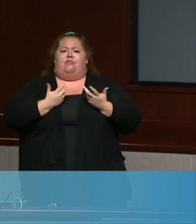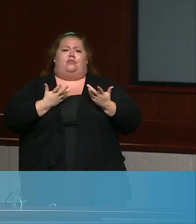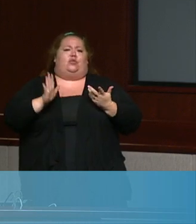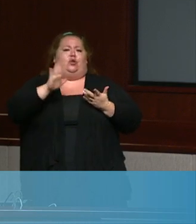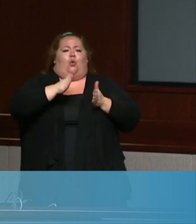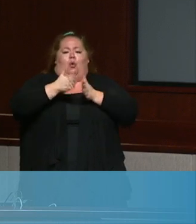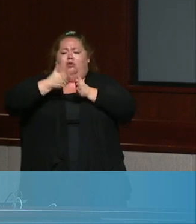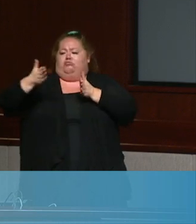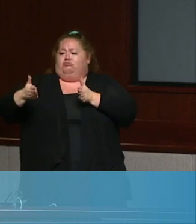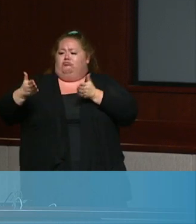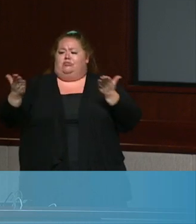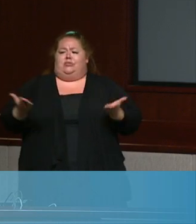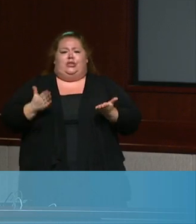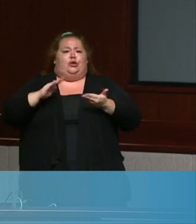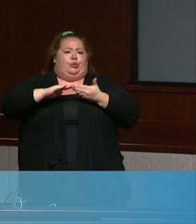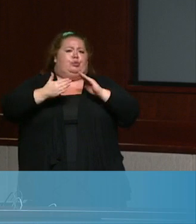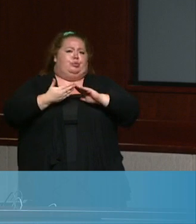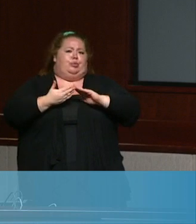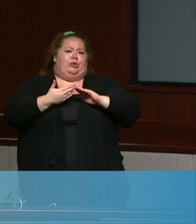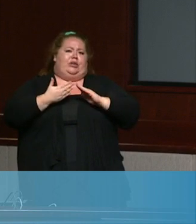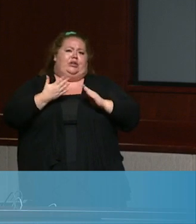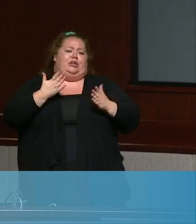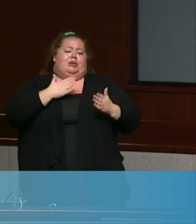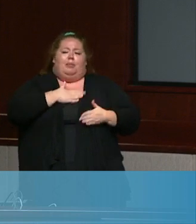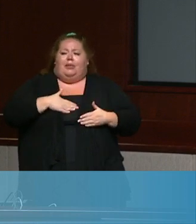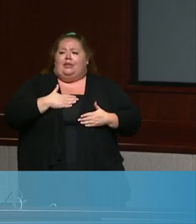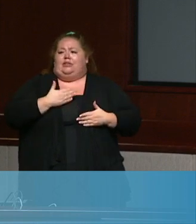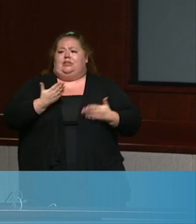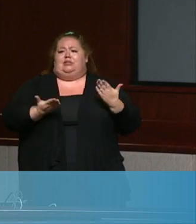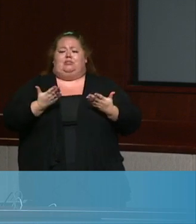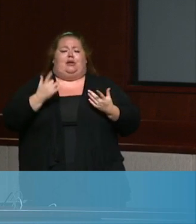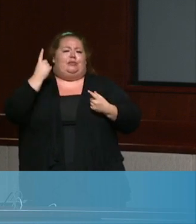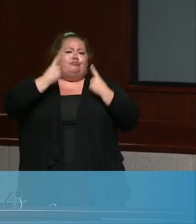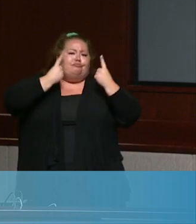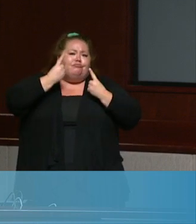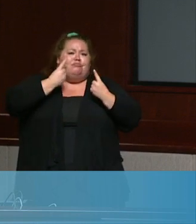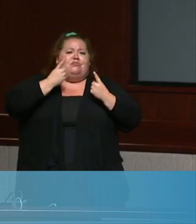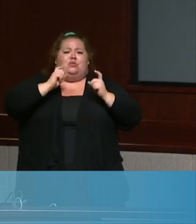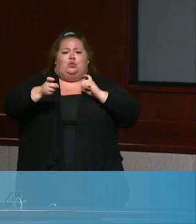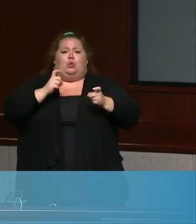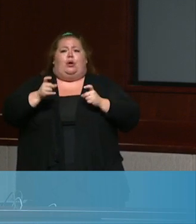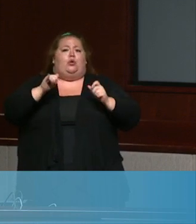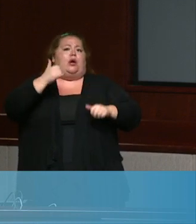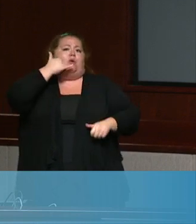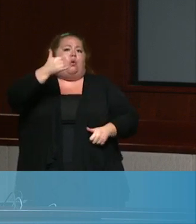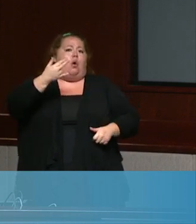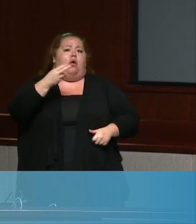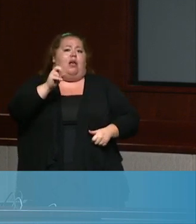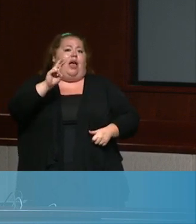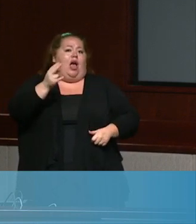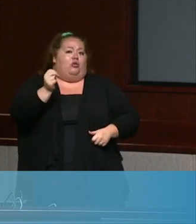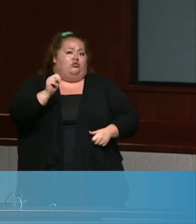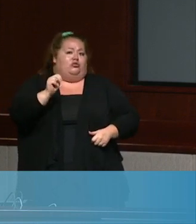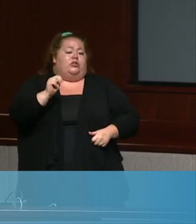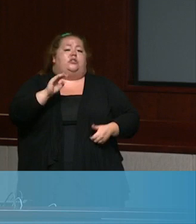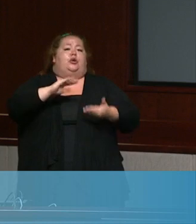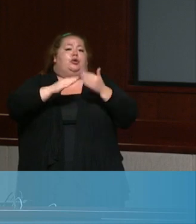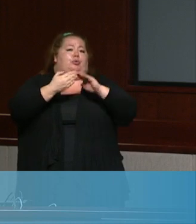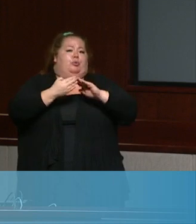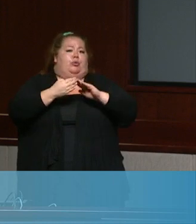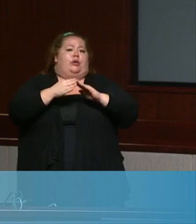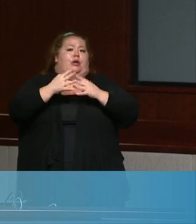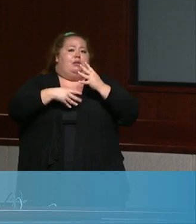fellow residents in this community. Please consider donating. You can do this today by calling Houchin Community Blood Bank's